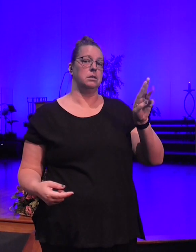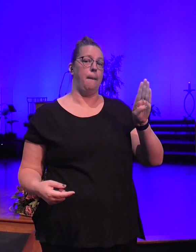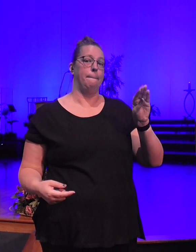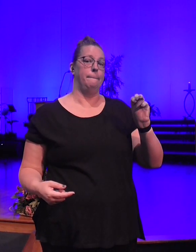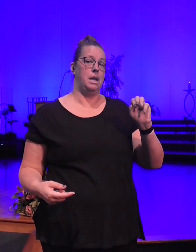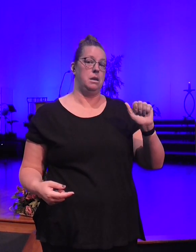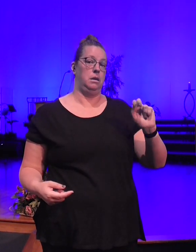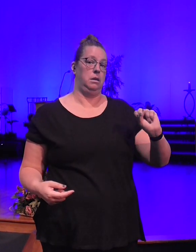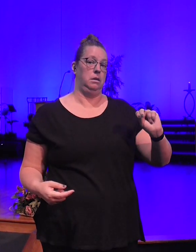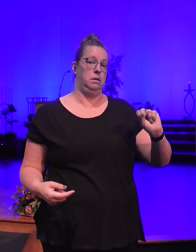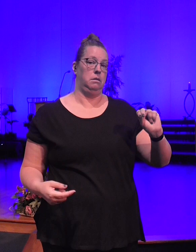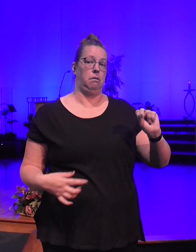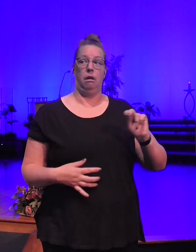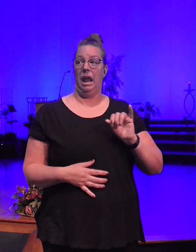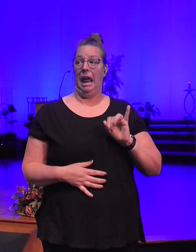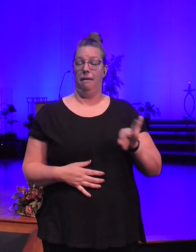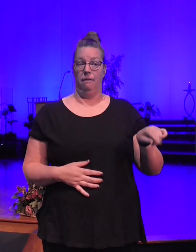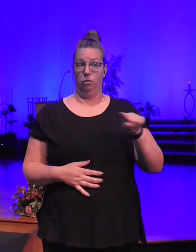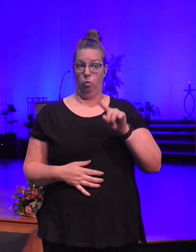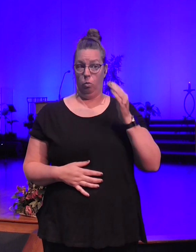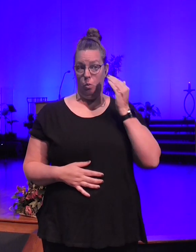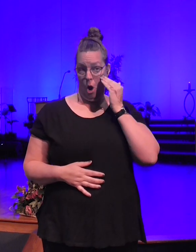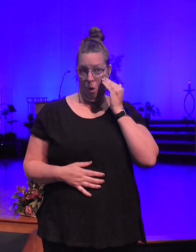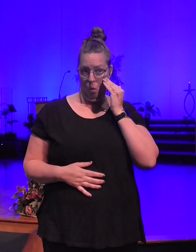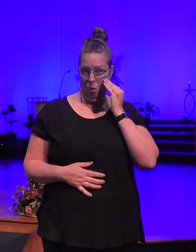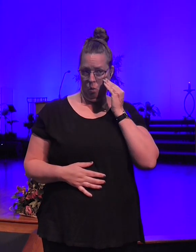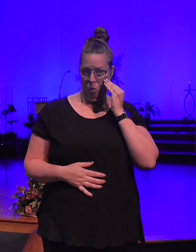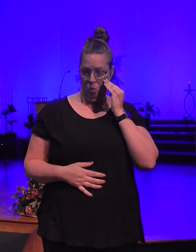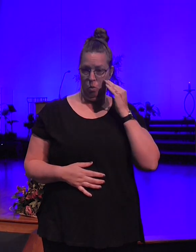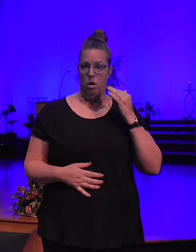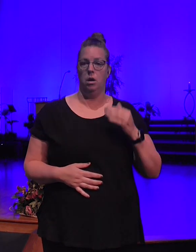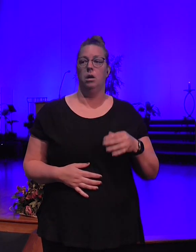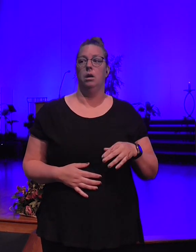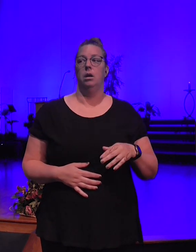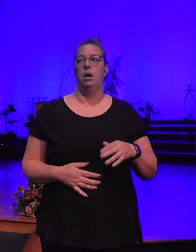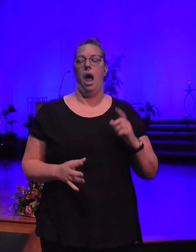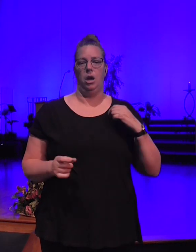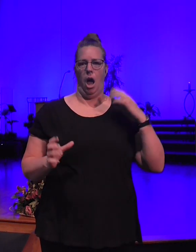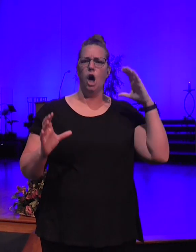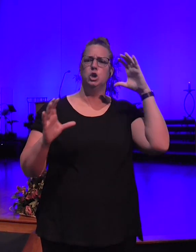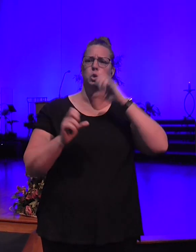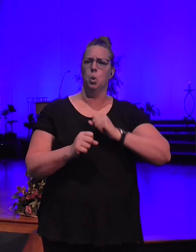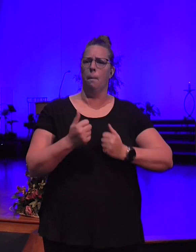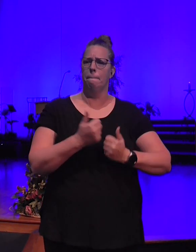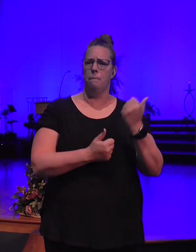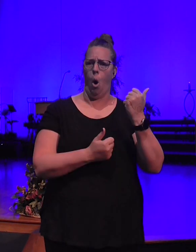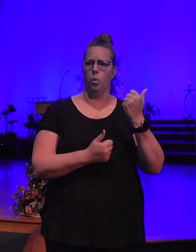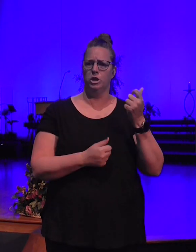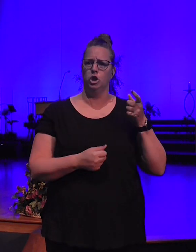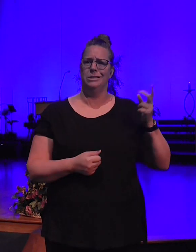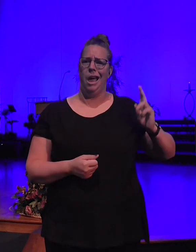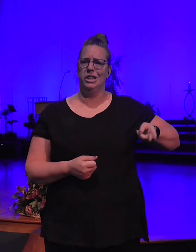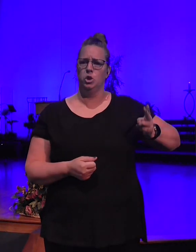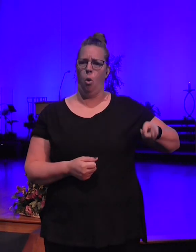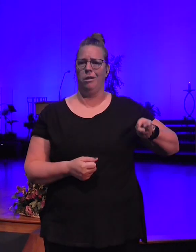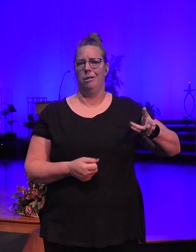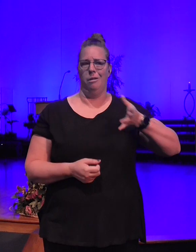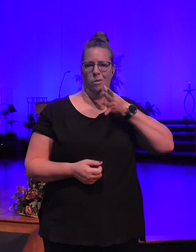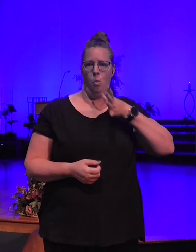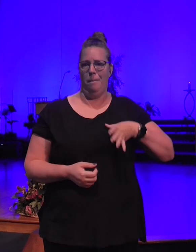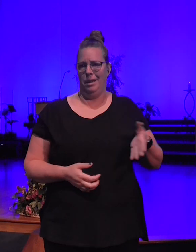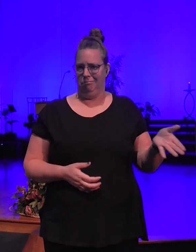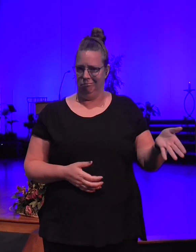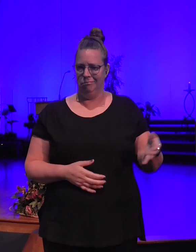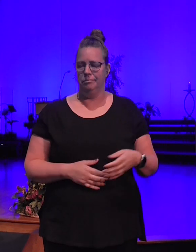Harriet Tubman, if you know anything about her, I would assume most do because she's a historical figure, and